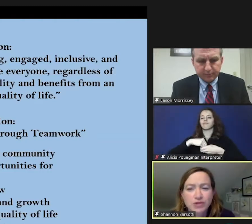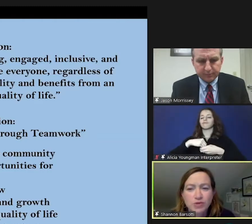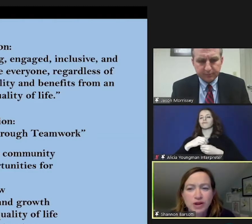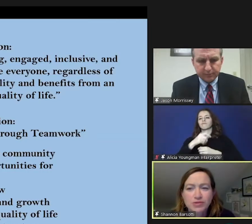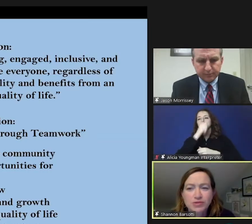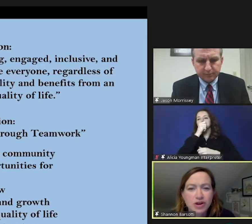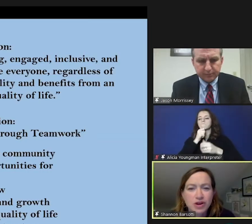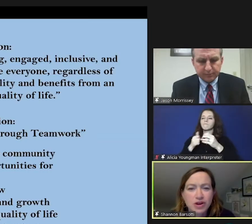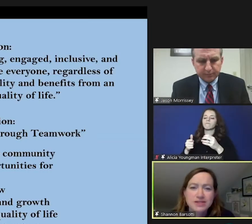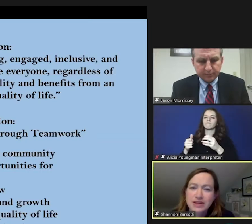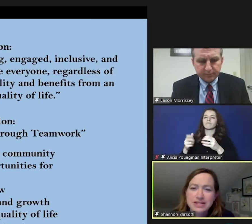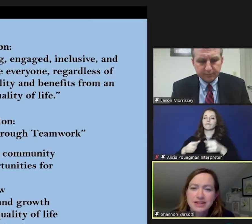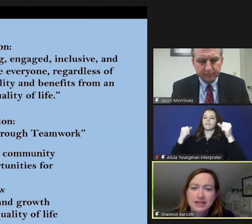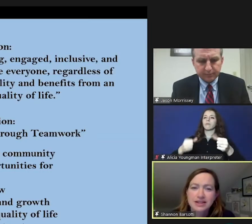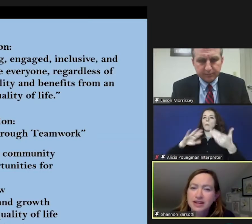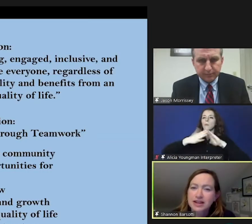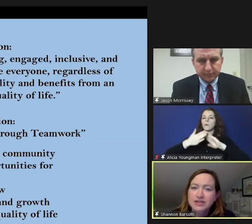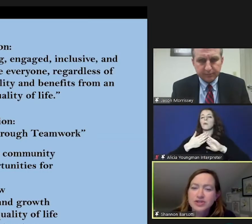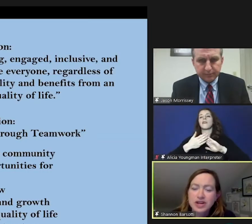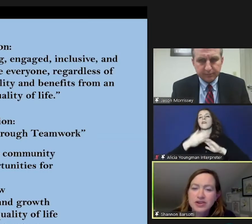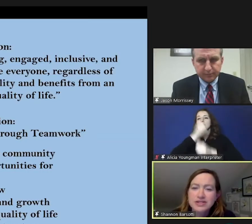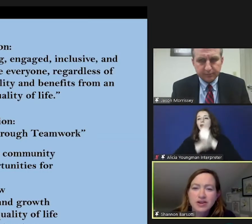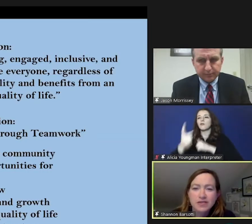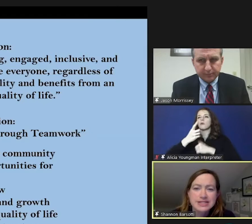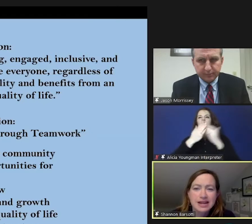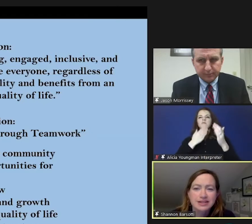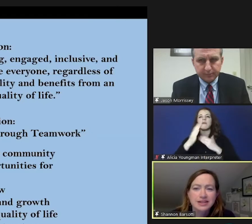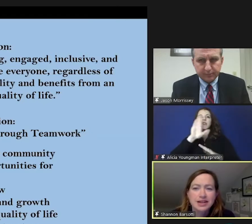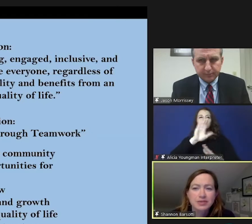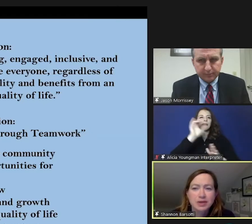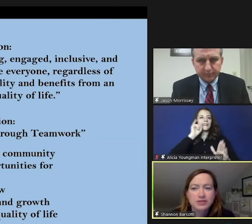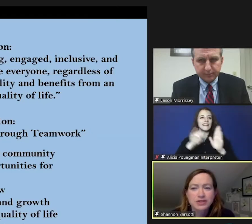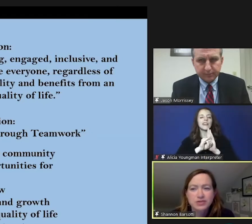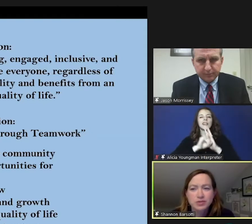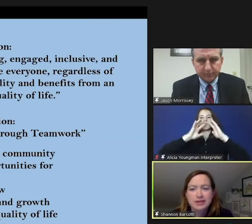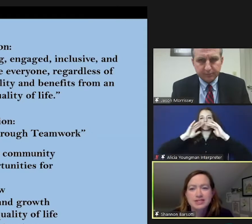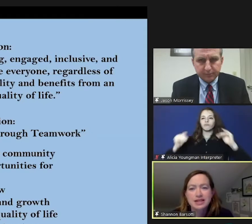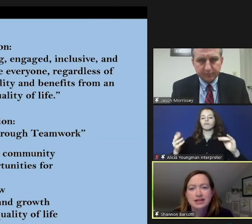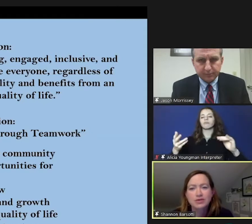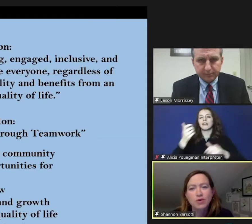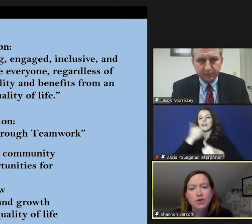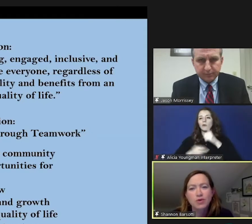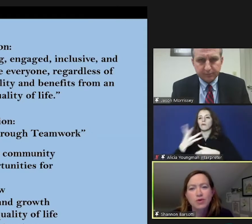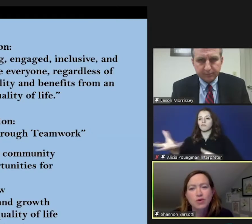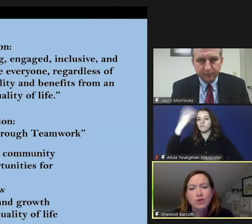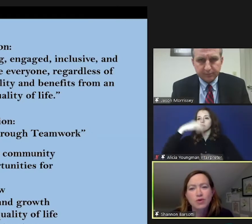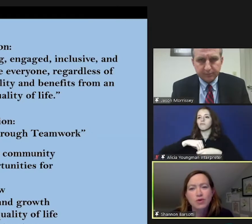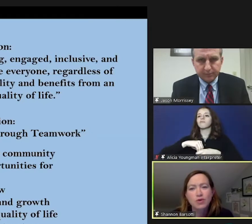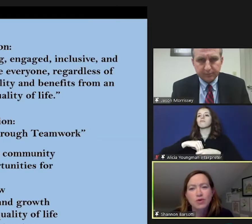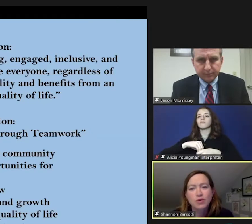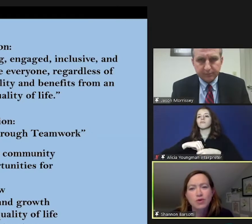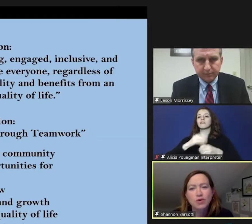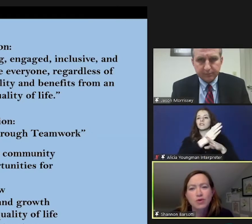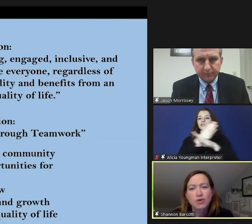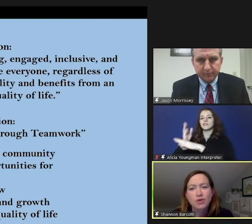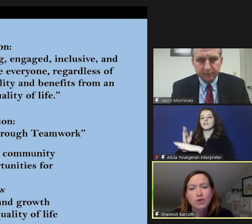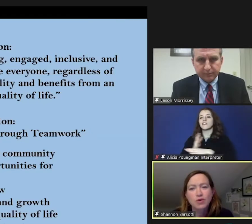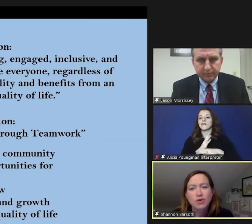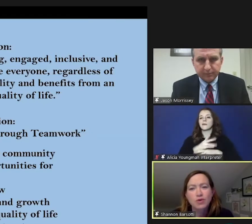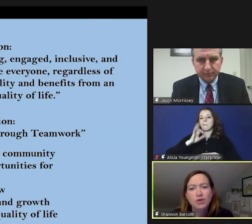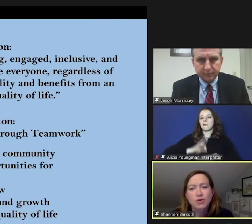where everyone, regardless of identity, shares in our vitality and benefits from an outstanding quality of